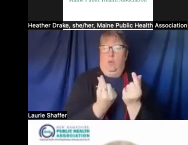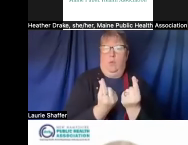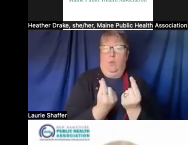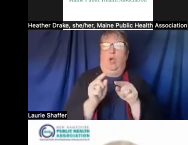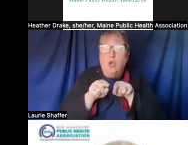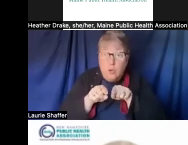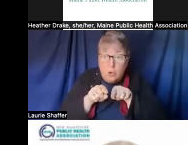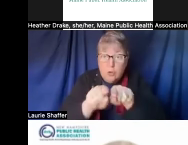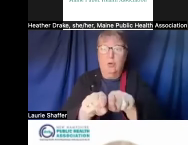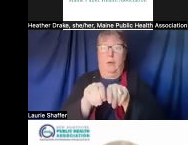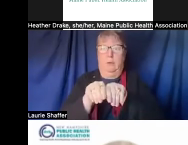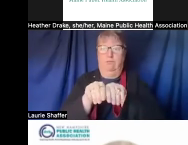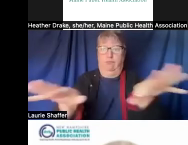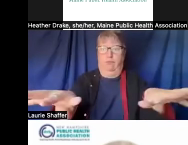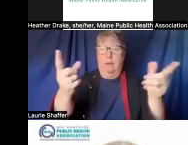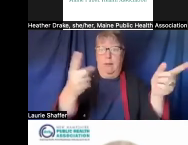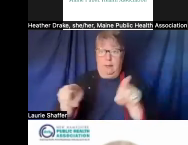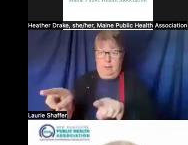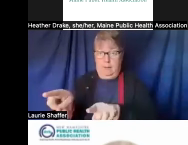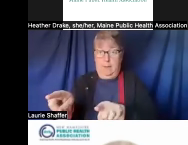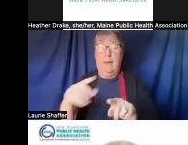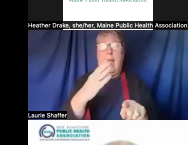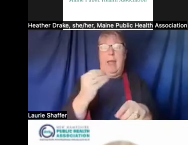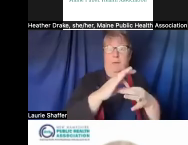state and the local health officer?